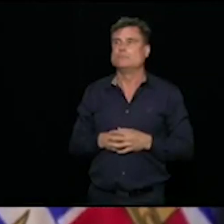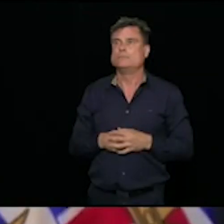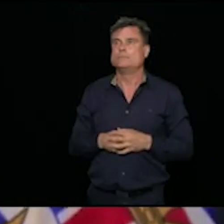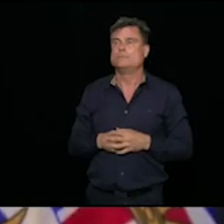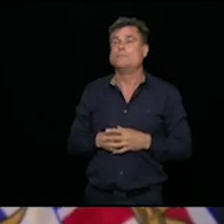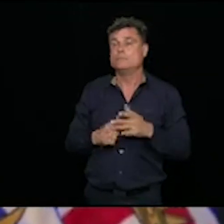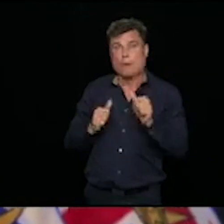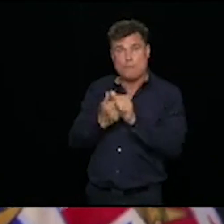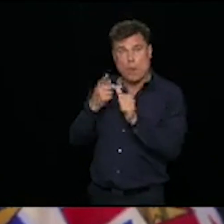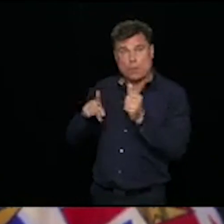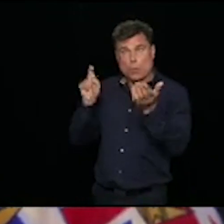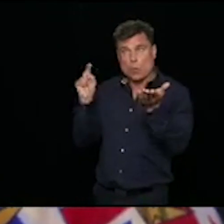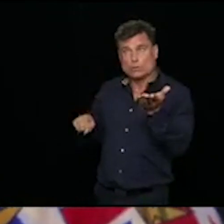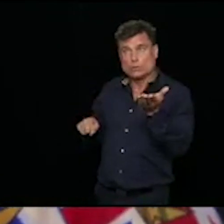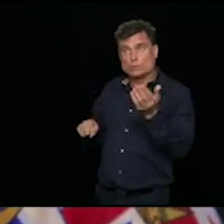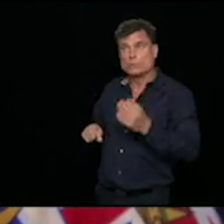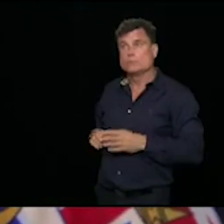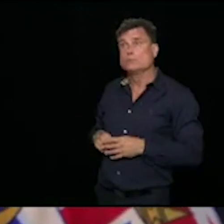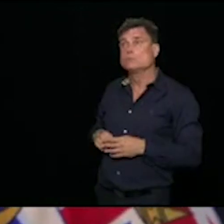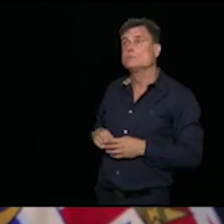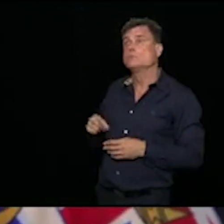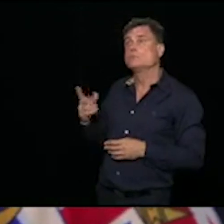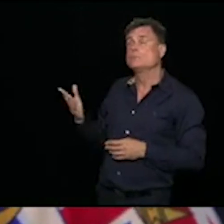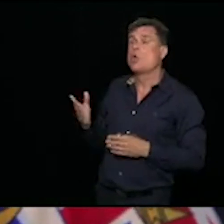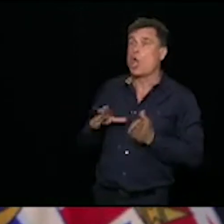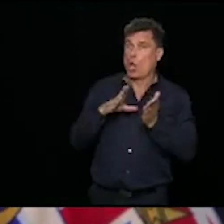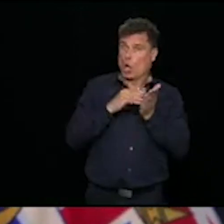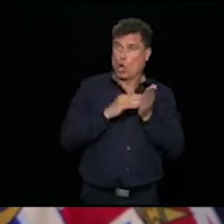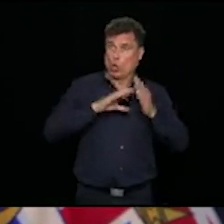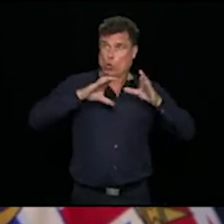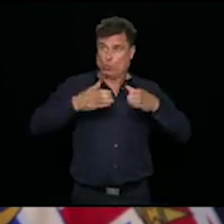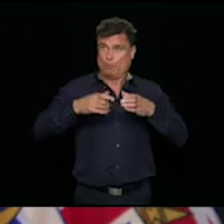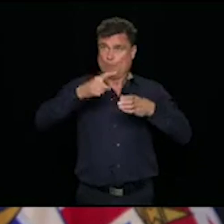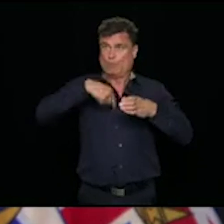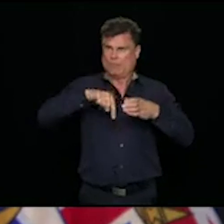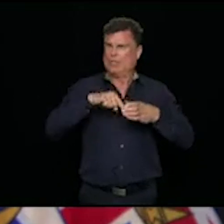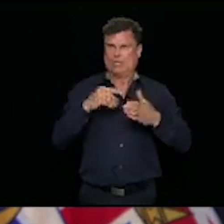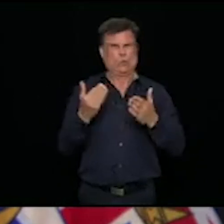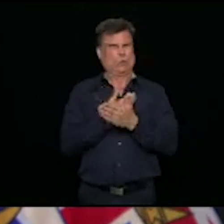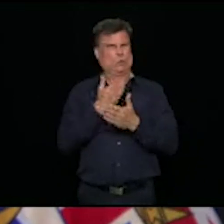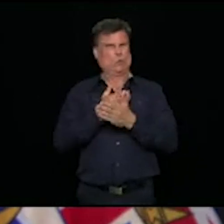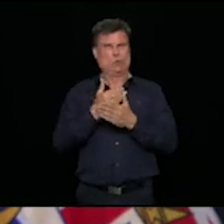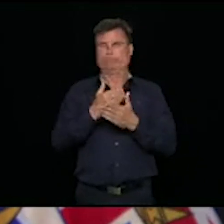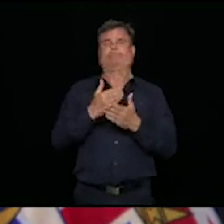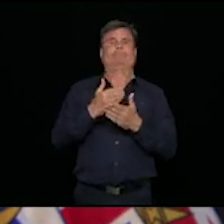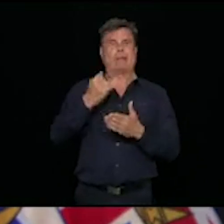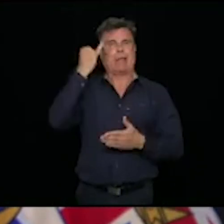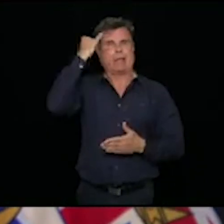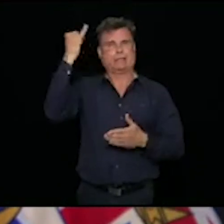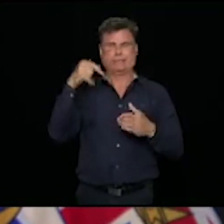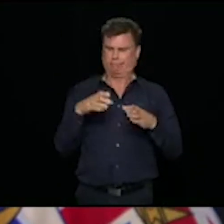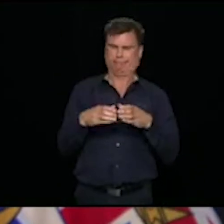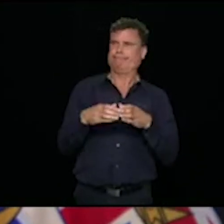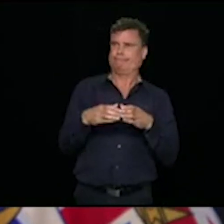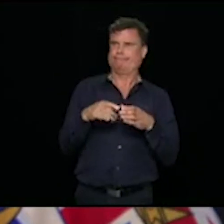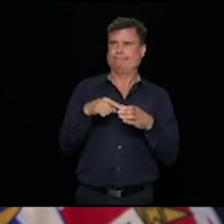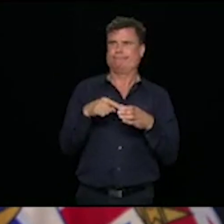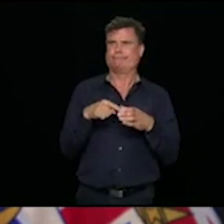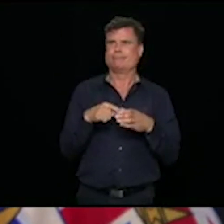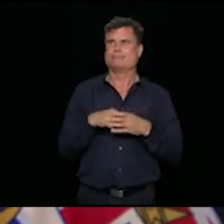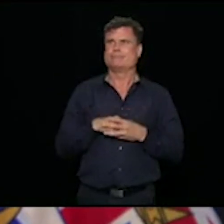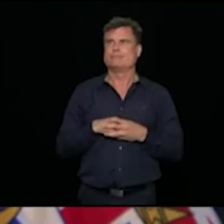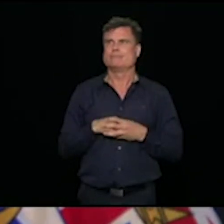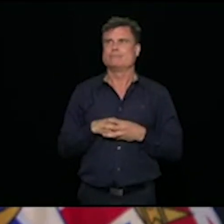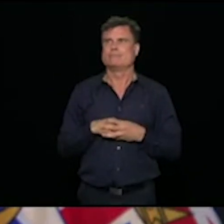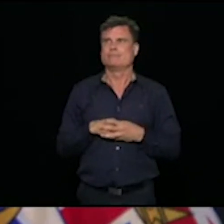So I think the idea of the learning groups is very different, and we kind of have to shake out of our heads how we're used to seeing